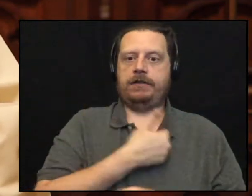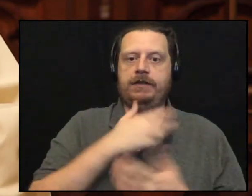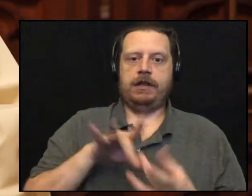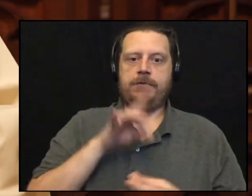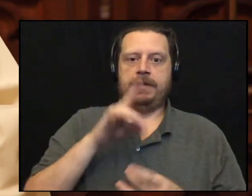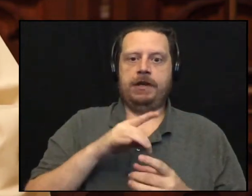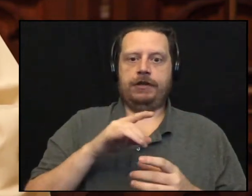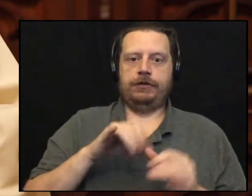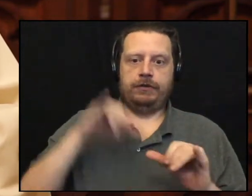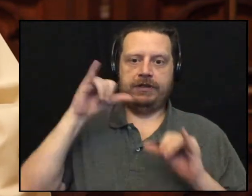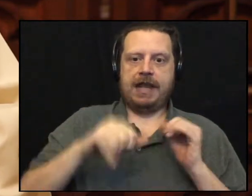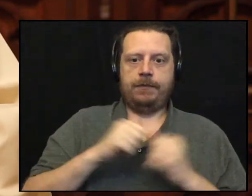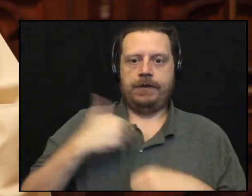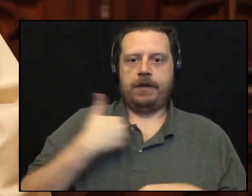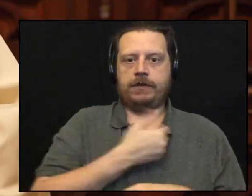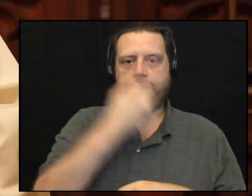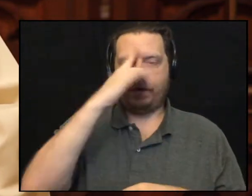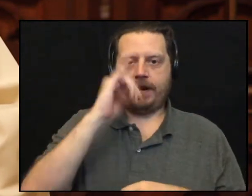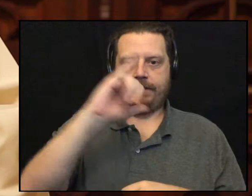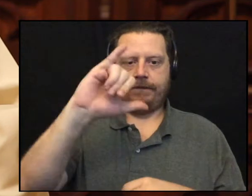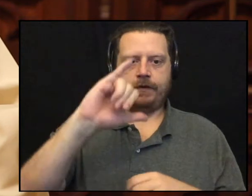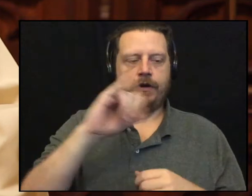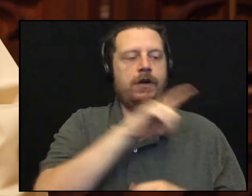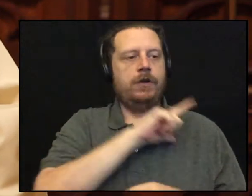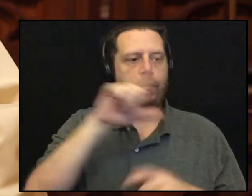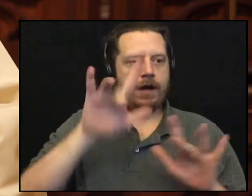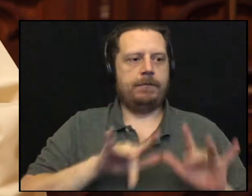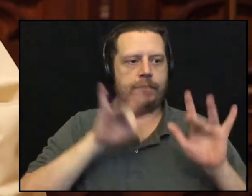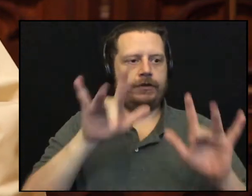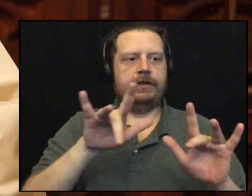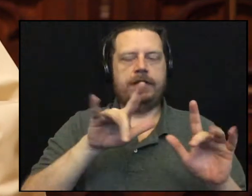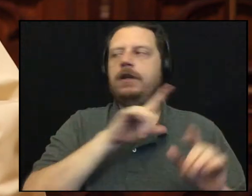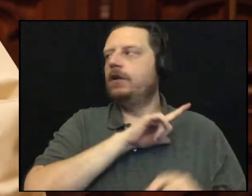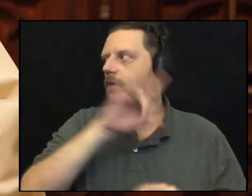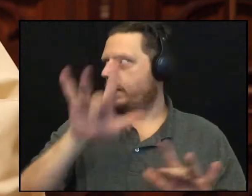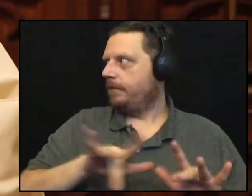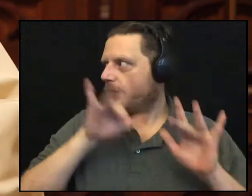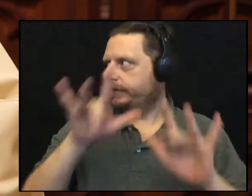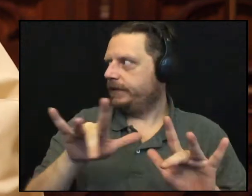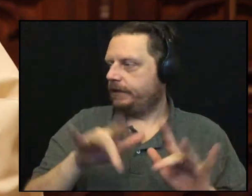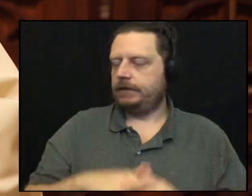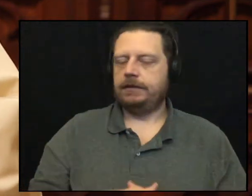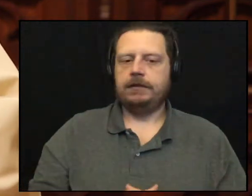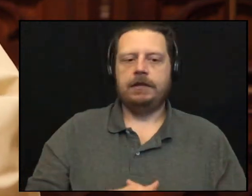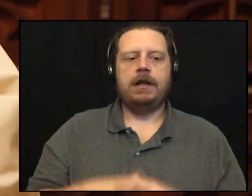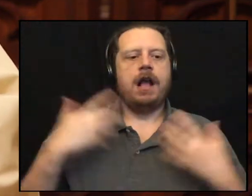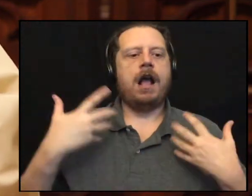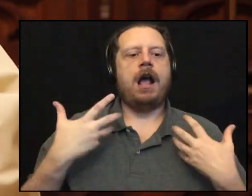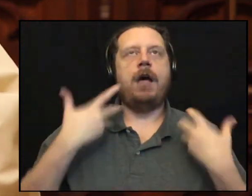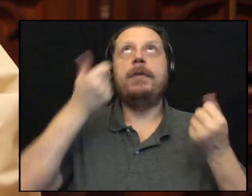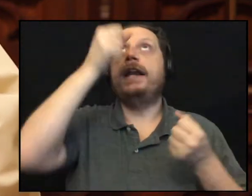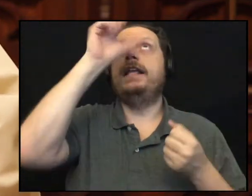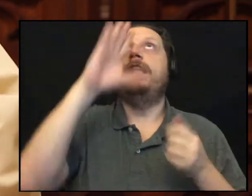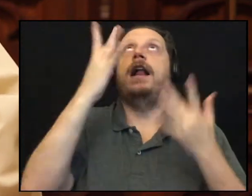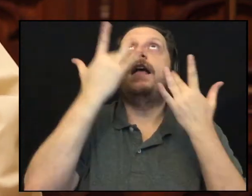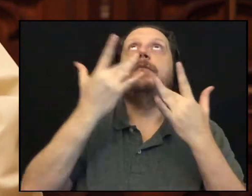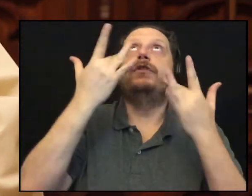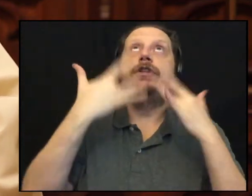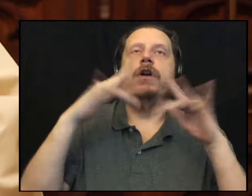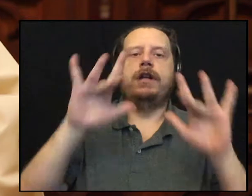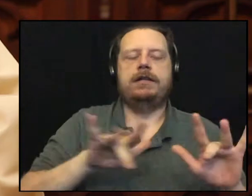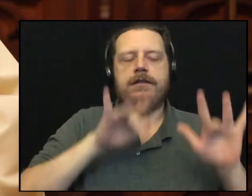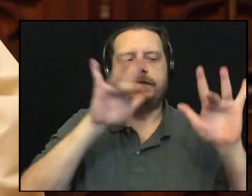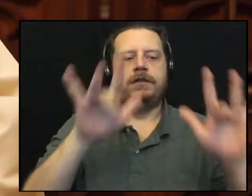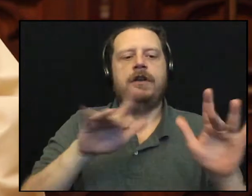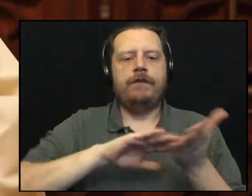us forever. Lord, have mercy. Lord, have mercy. May Almighty God have mercy on us,